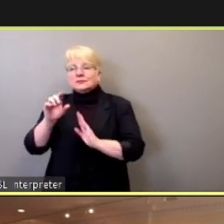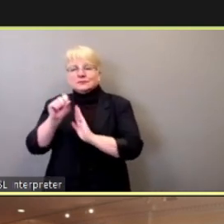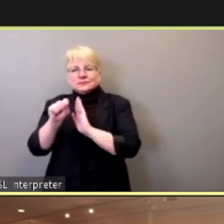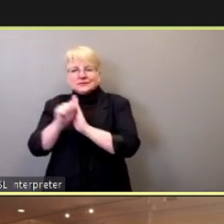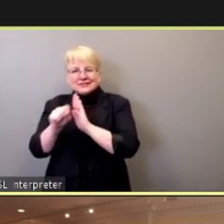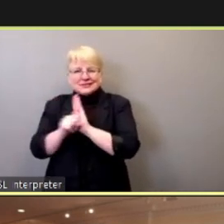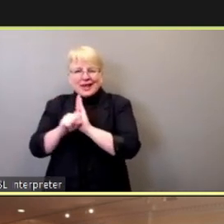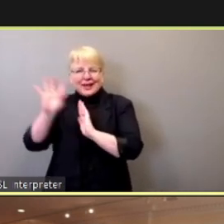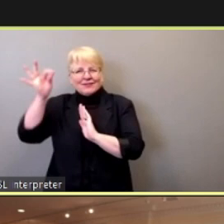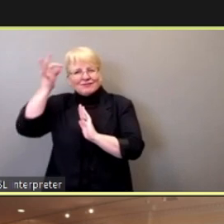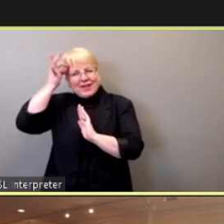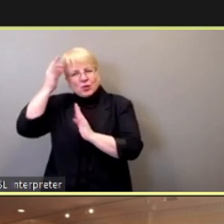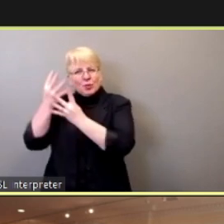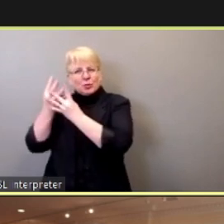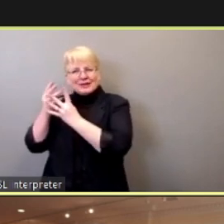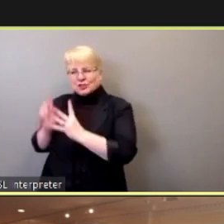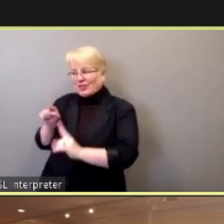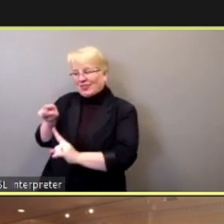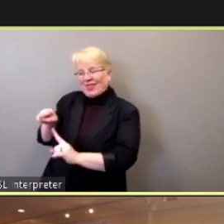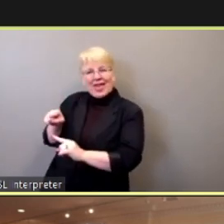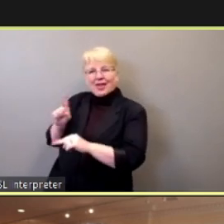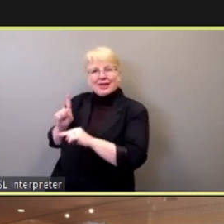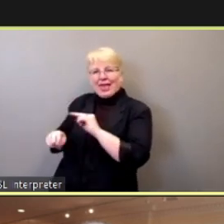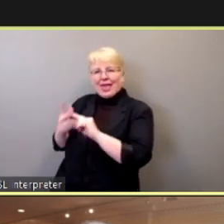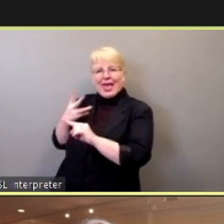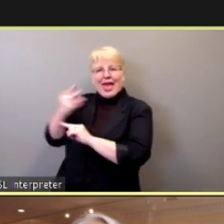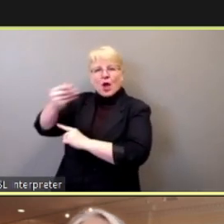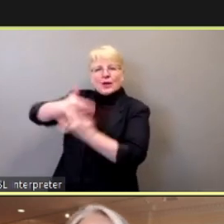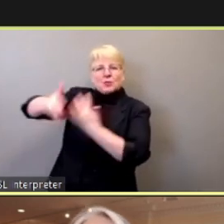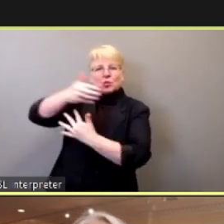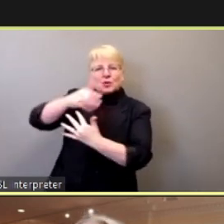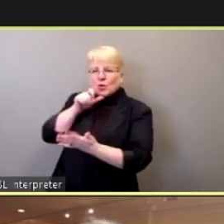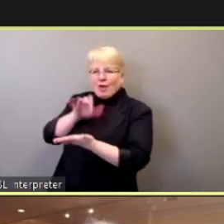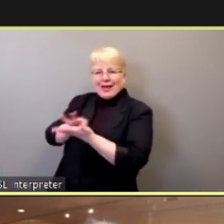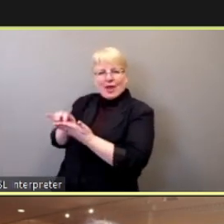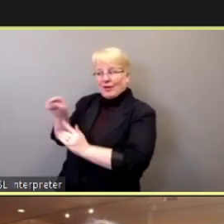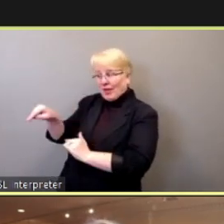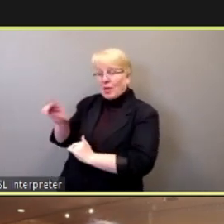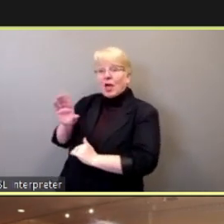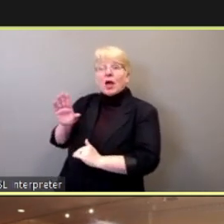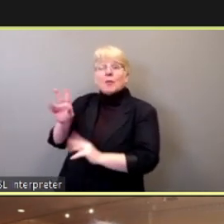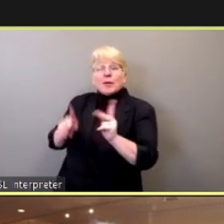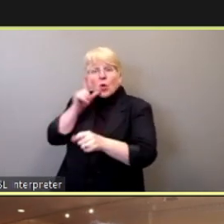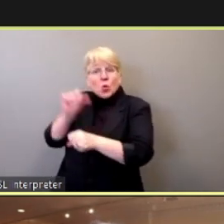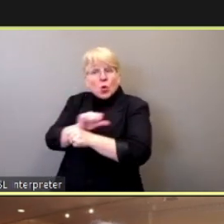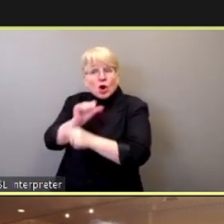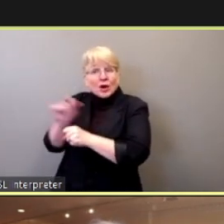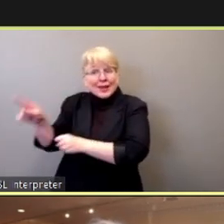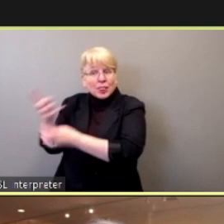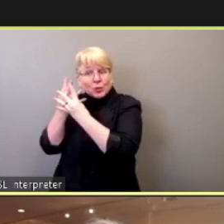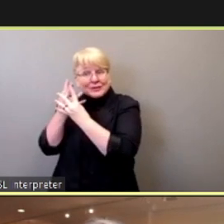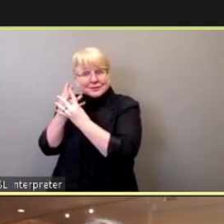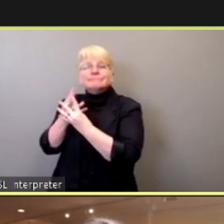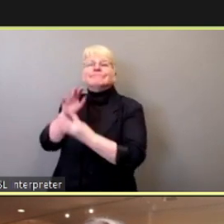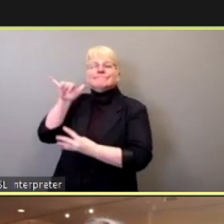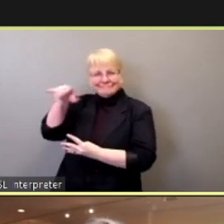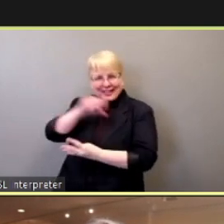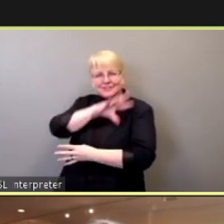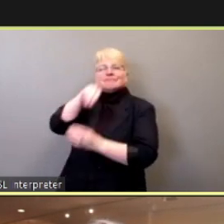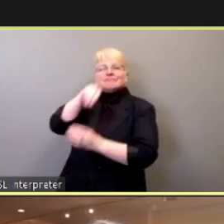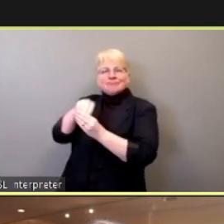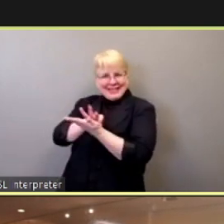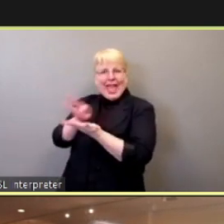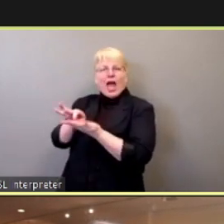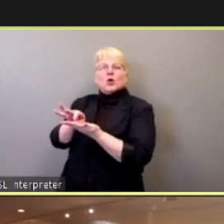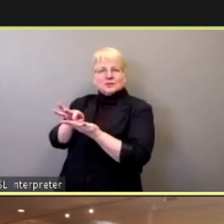can't go out and be in the community, staff do. And so that's how we do that. We once a person